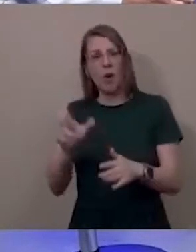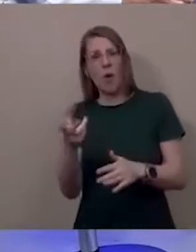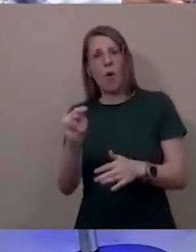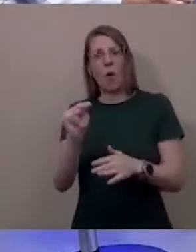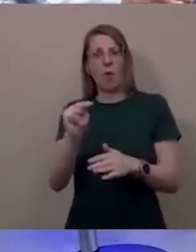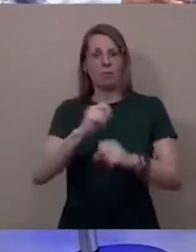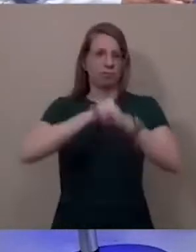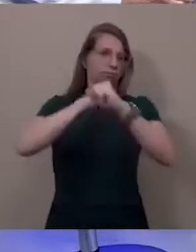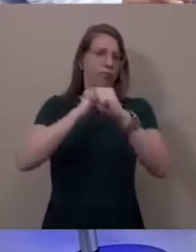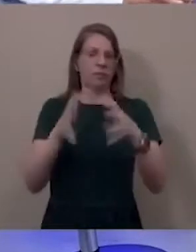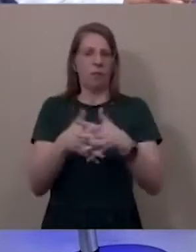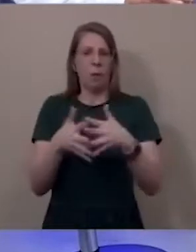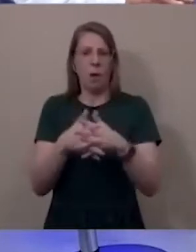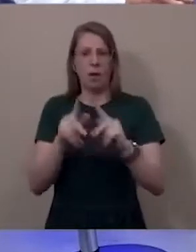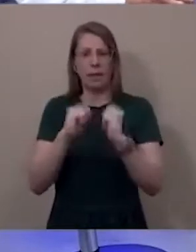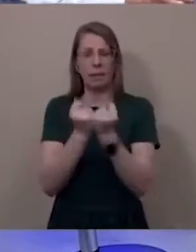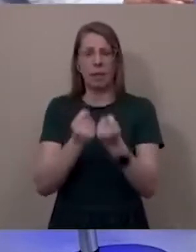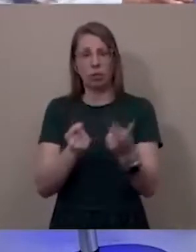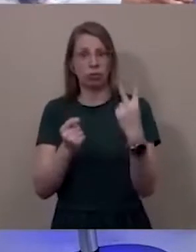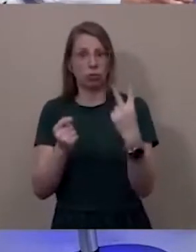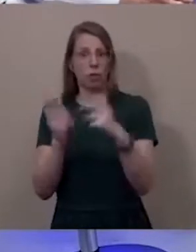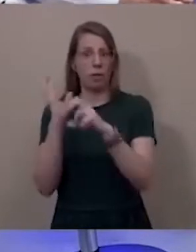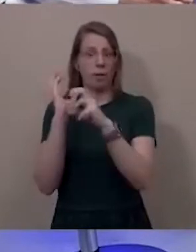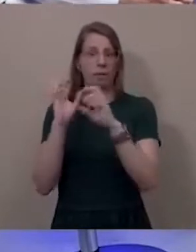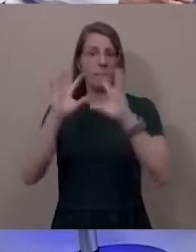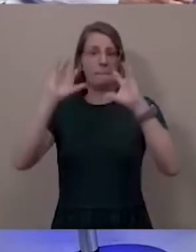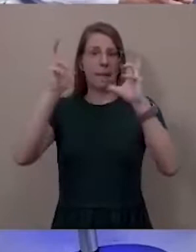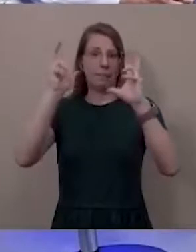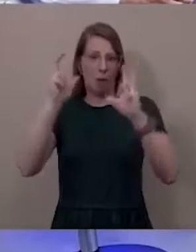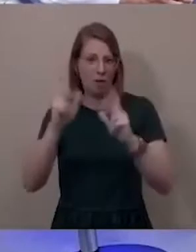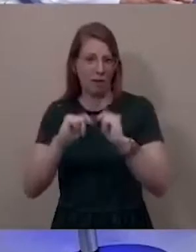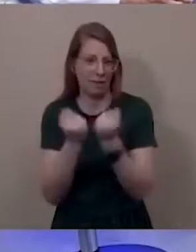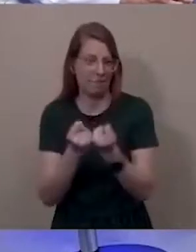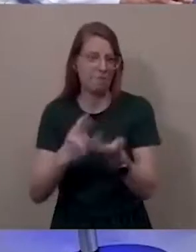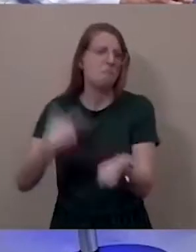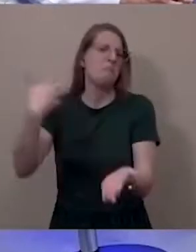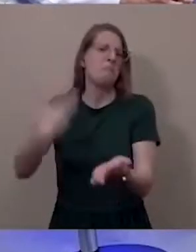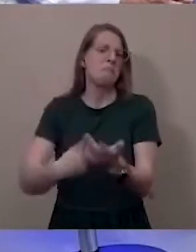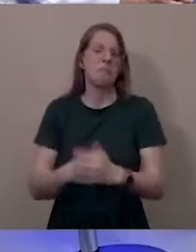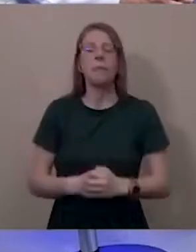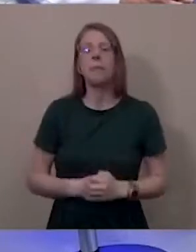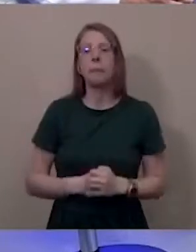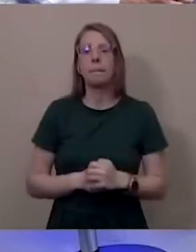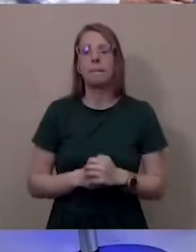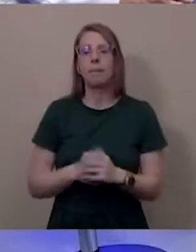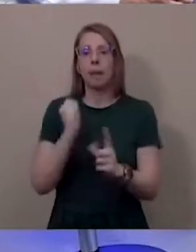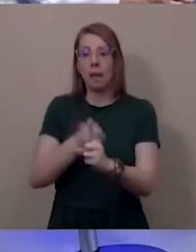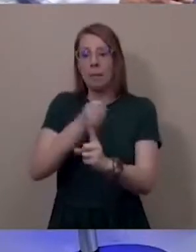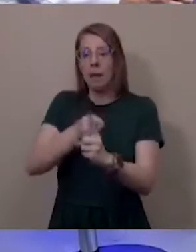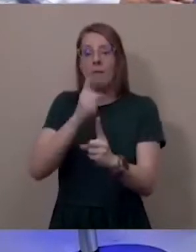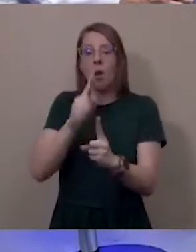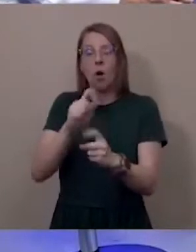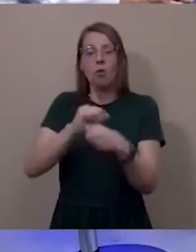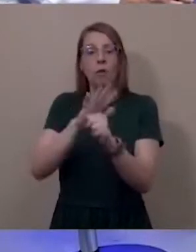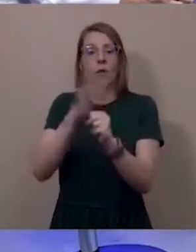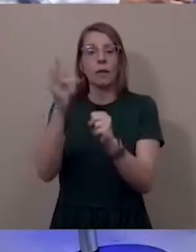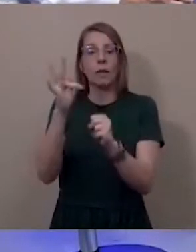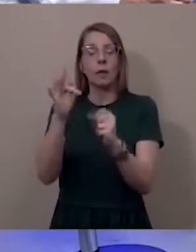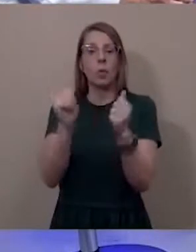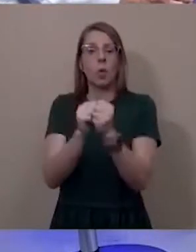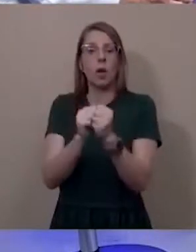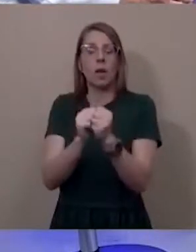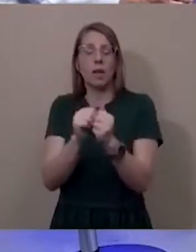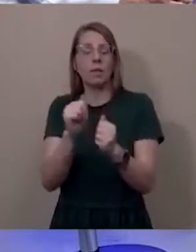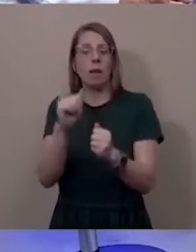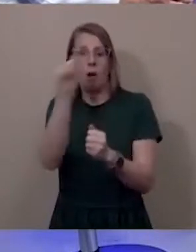go. Keeps you young, Two basketball keeps you young. teams. Yeah. Yeah, we do that occasionally. So what has been the impact of COVID-19 on Alzheimer's disease patients